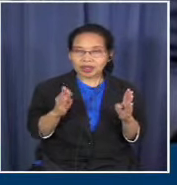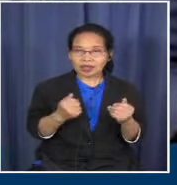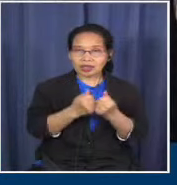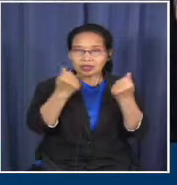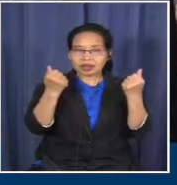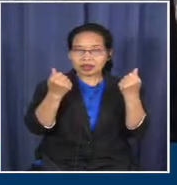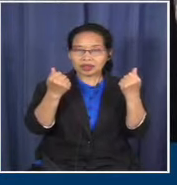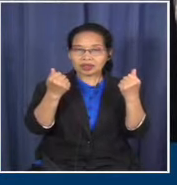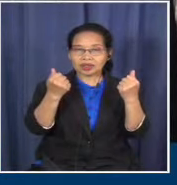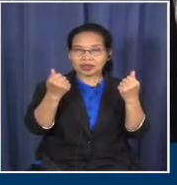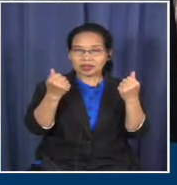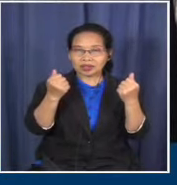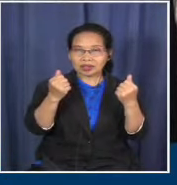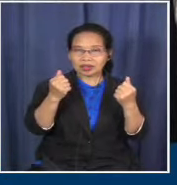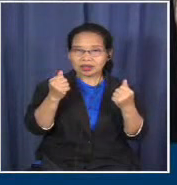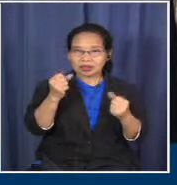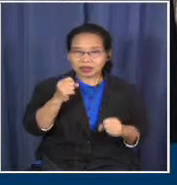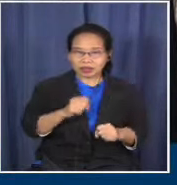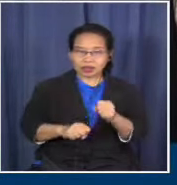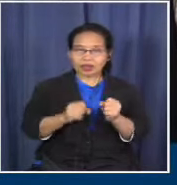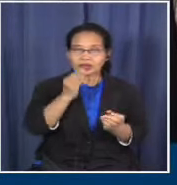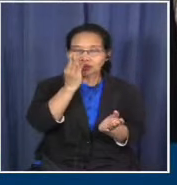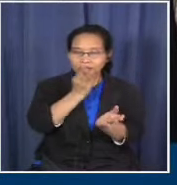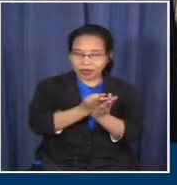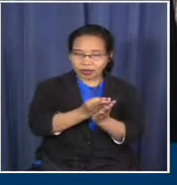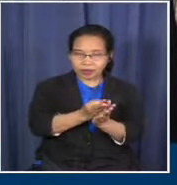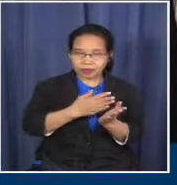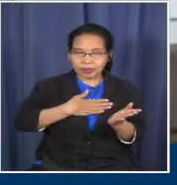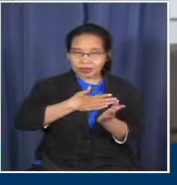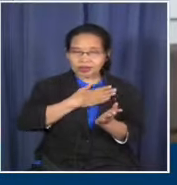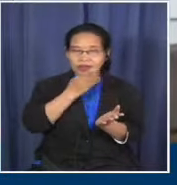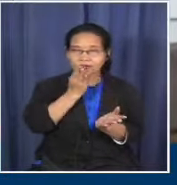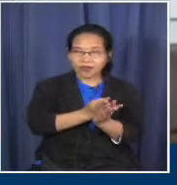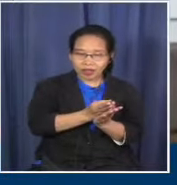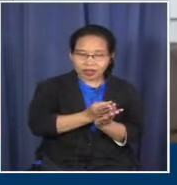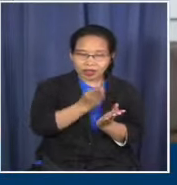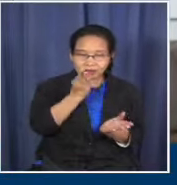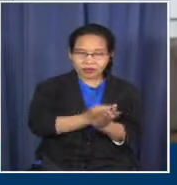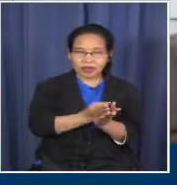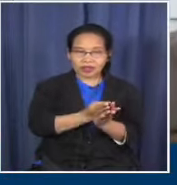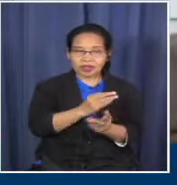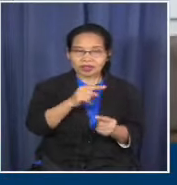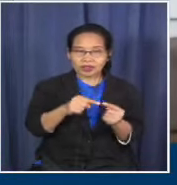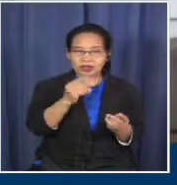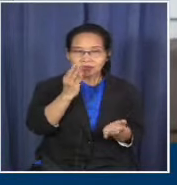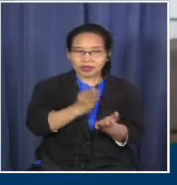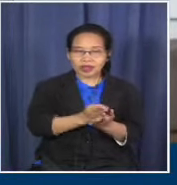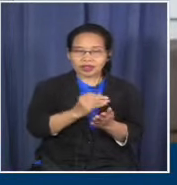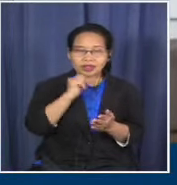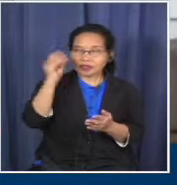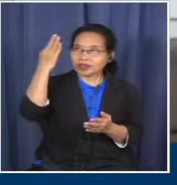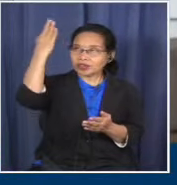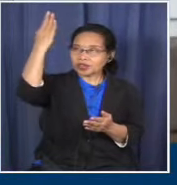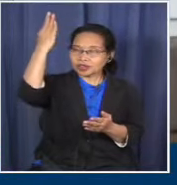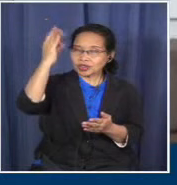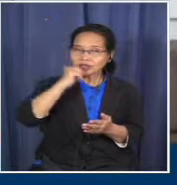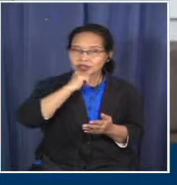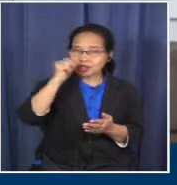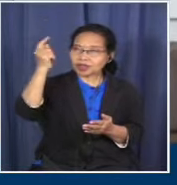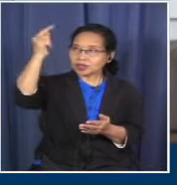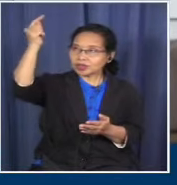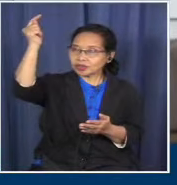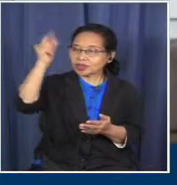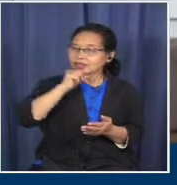So how can this be the product of the Big Bang or an accident? So when it comes to facts, not